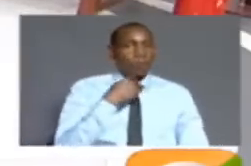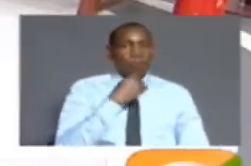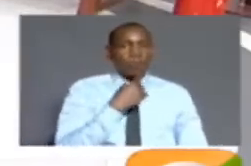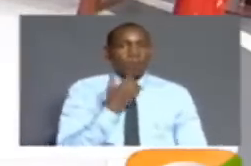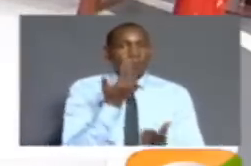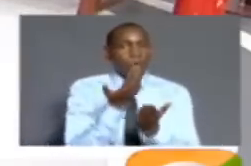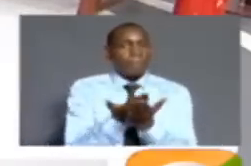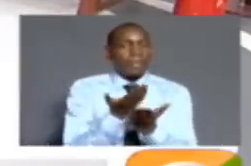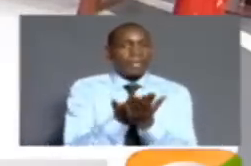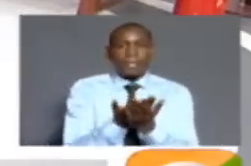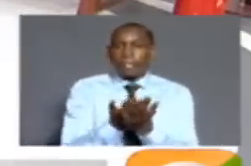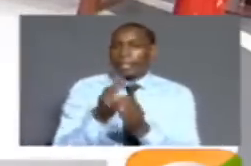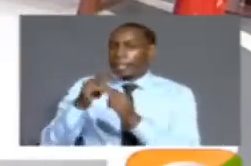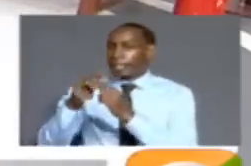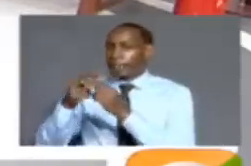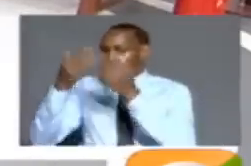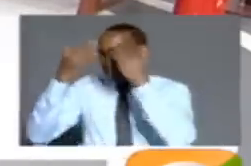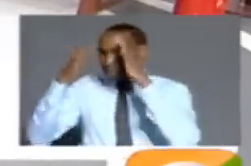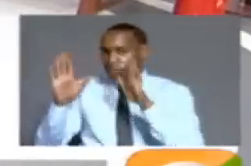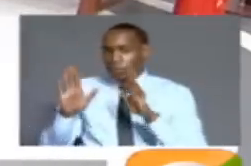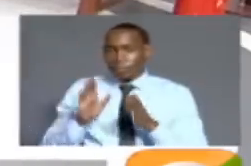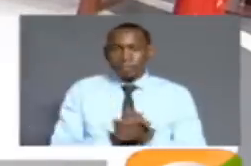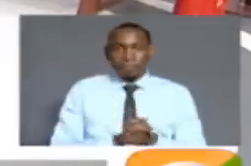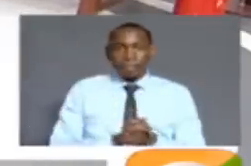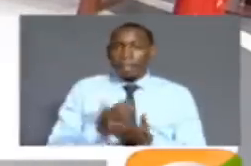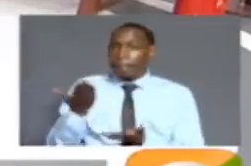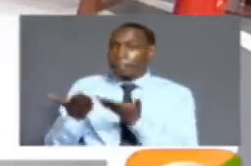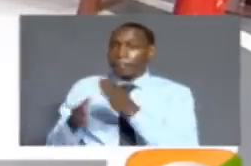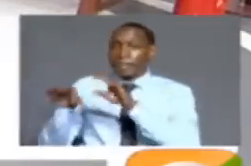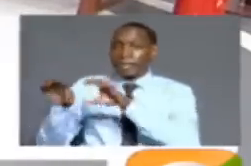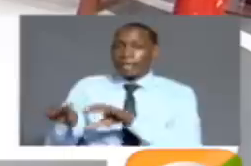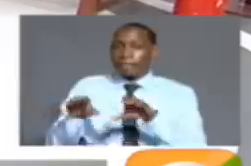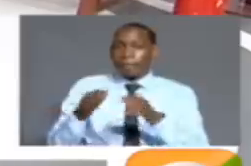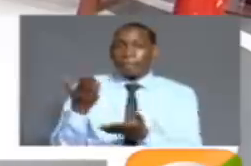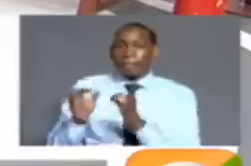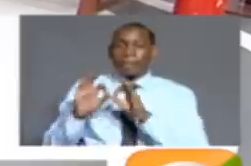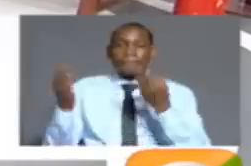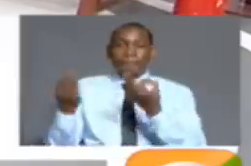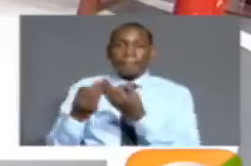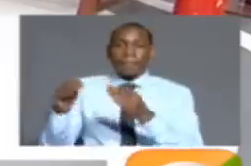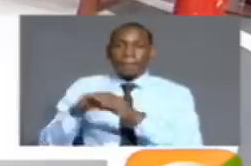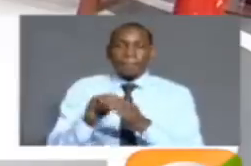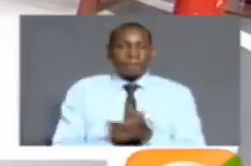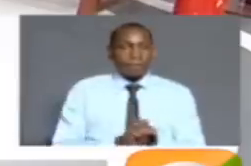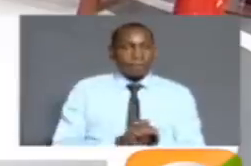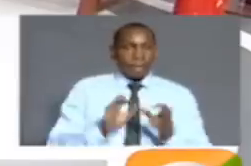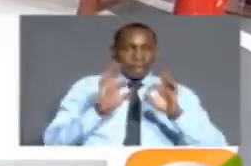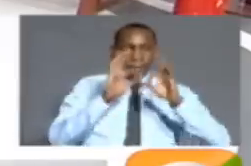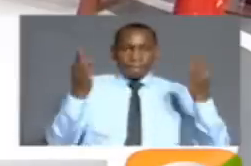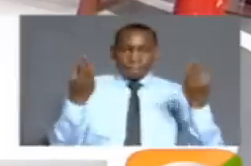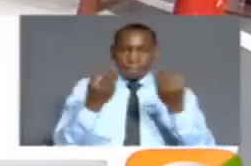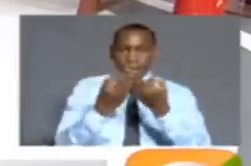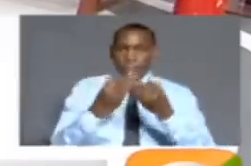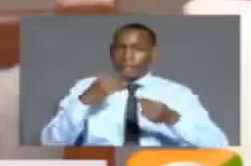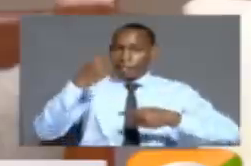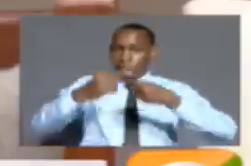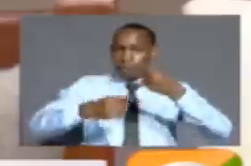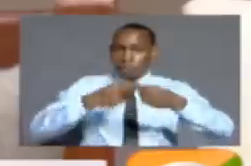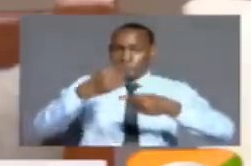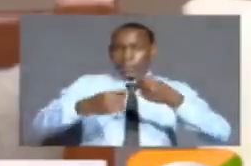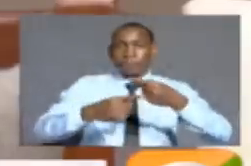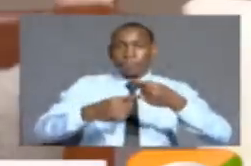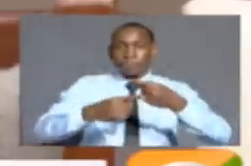don't know the name. They just say, I guess they must have suffered, or they have a family member who the families are pursuing